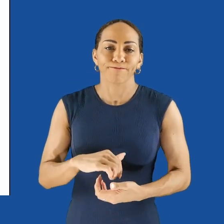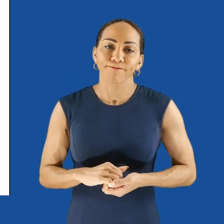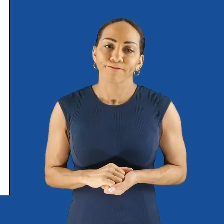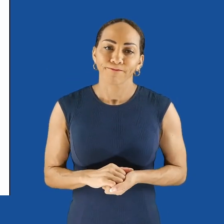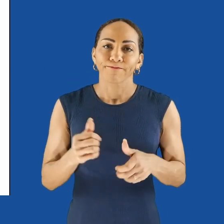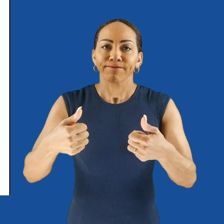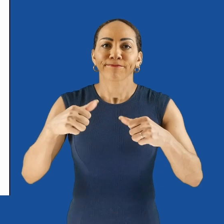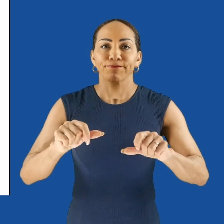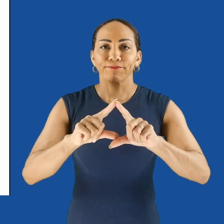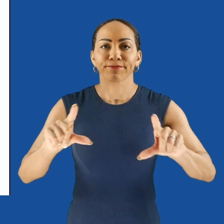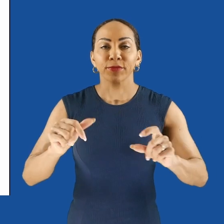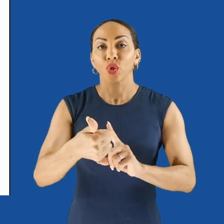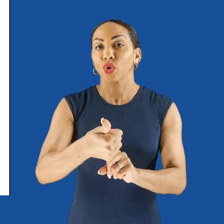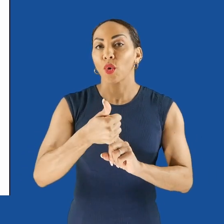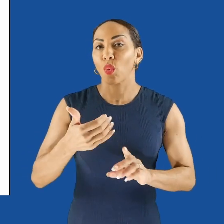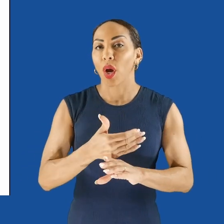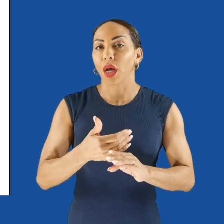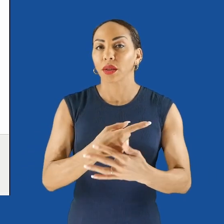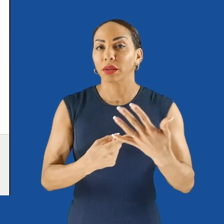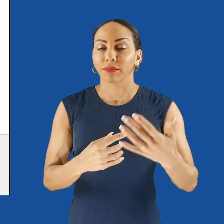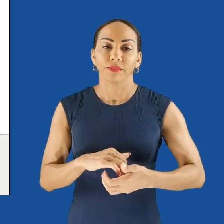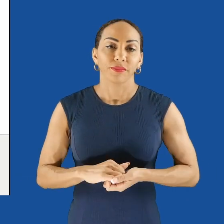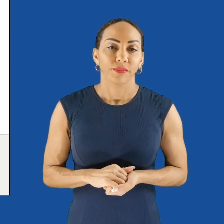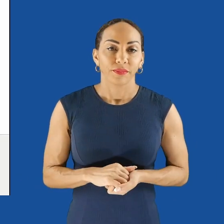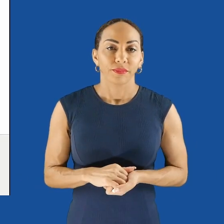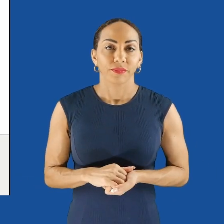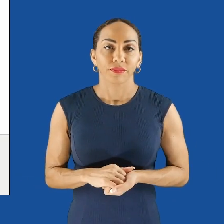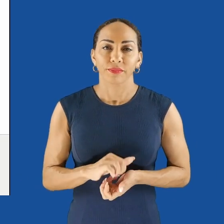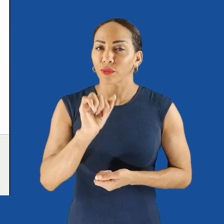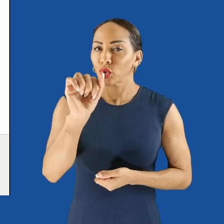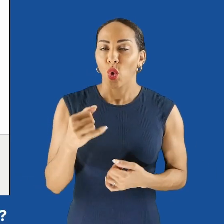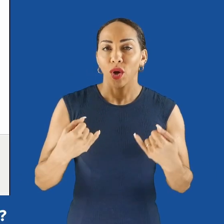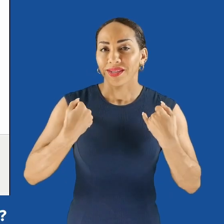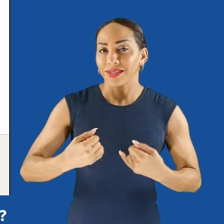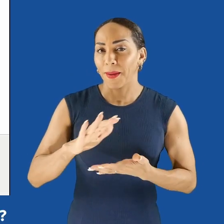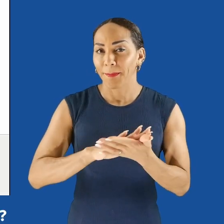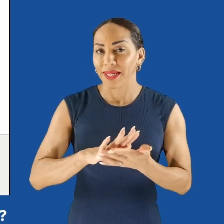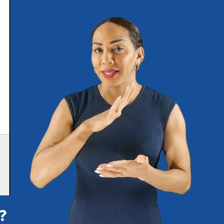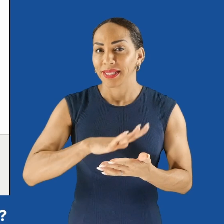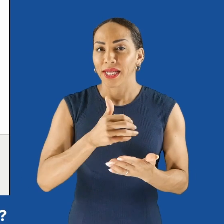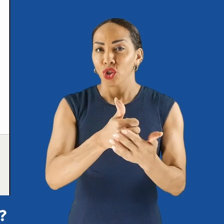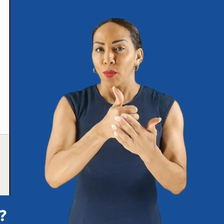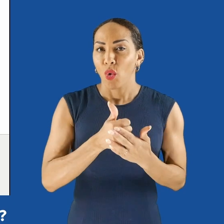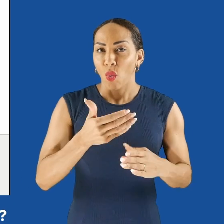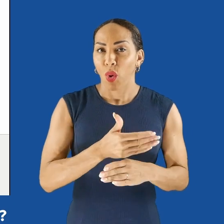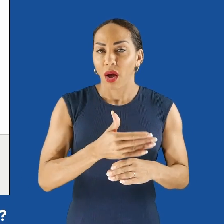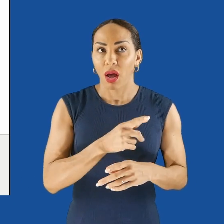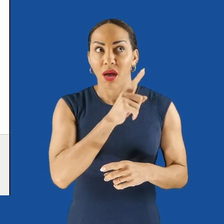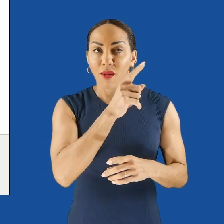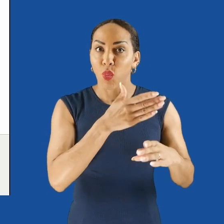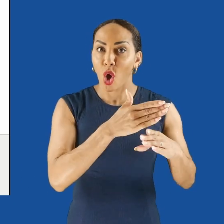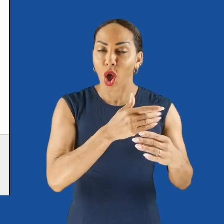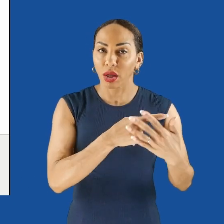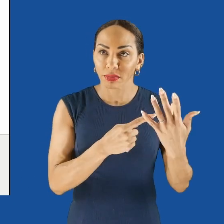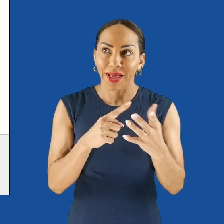Next section, support workers. Does your condition mean that you need a support worker at work?